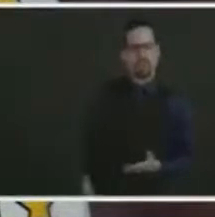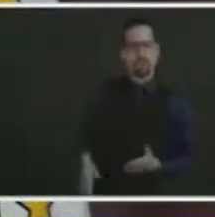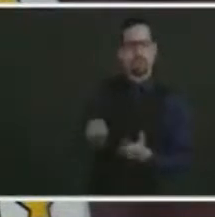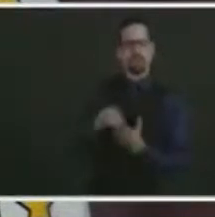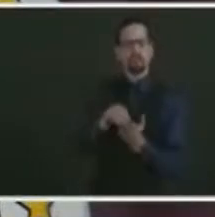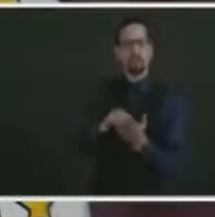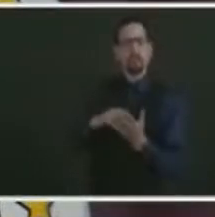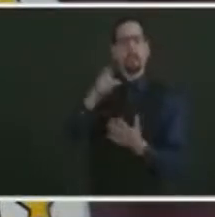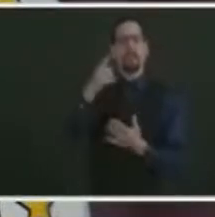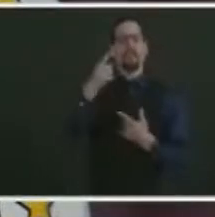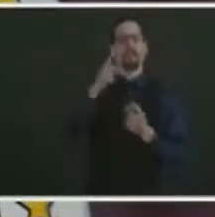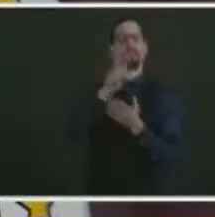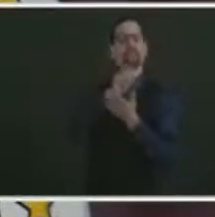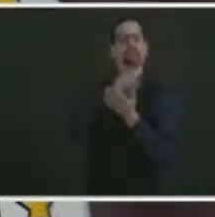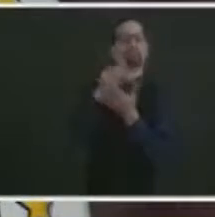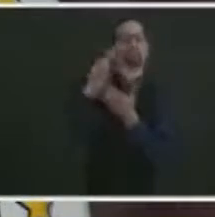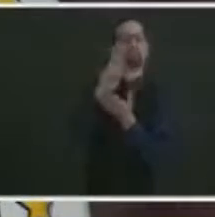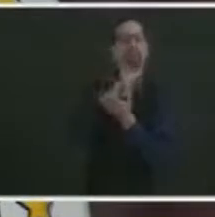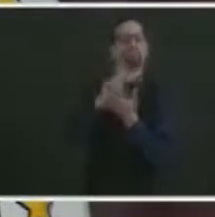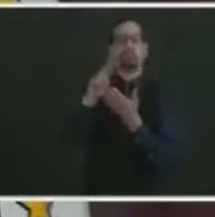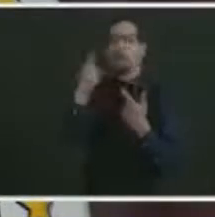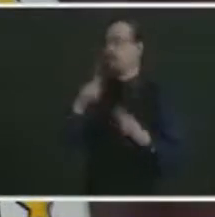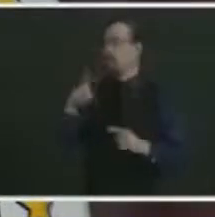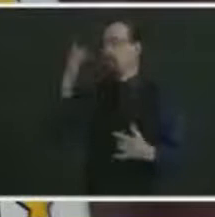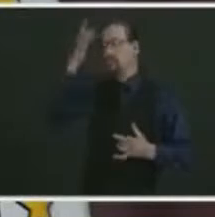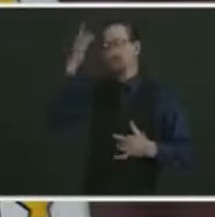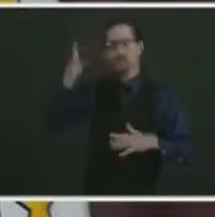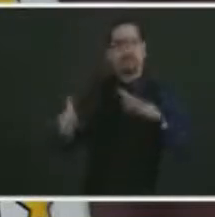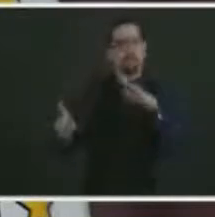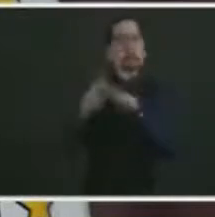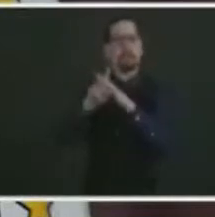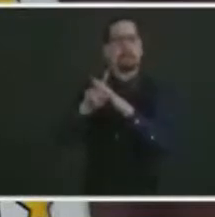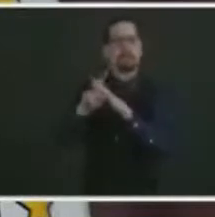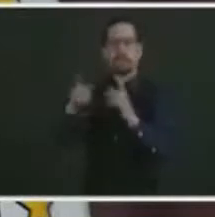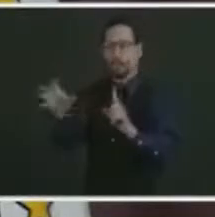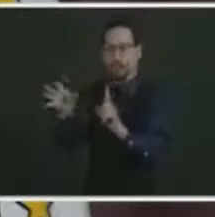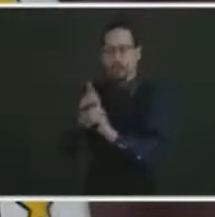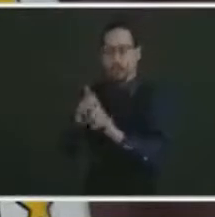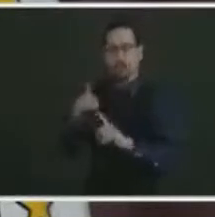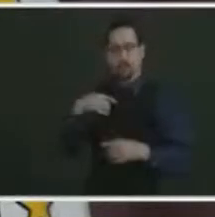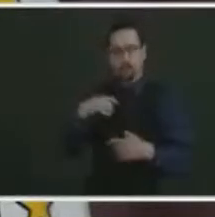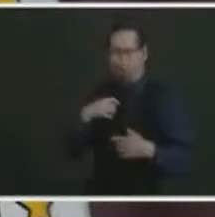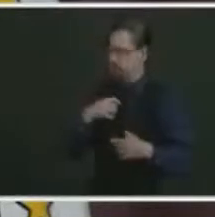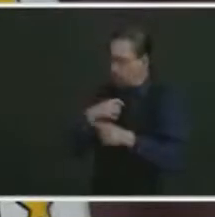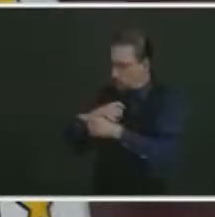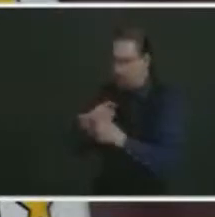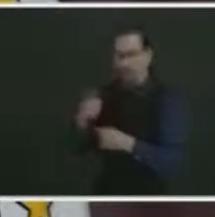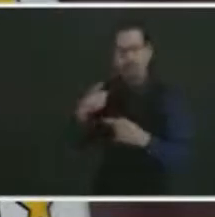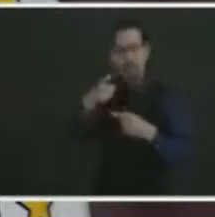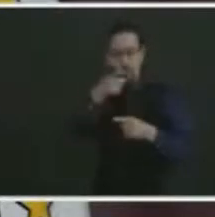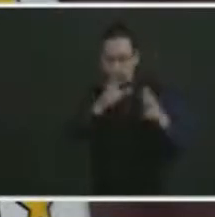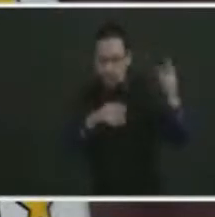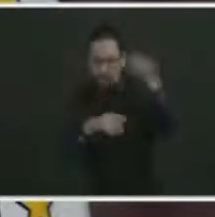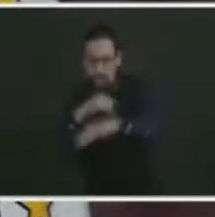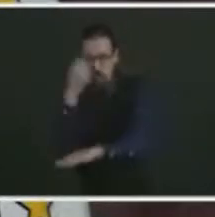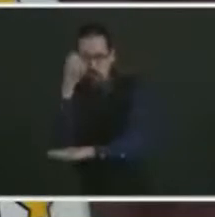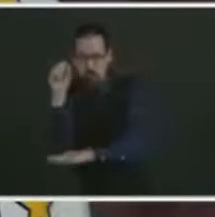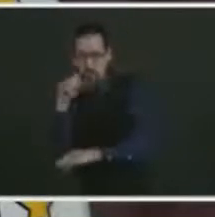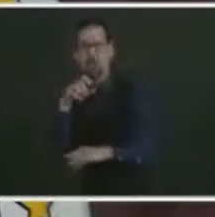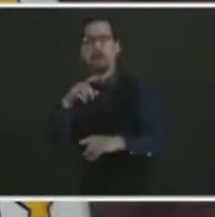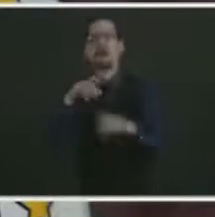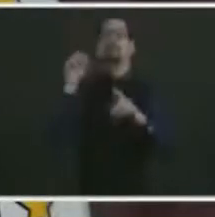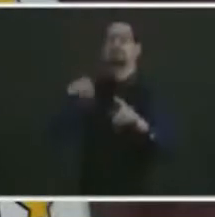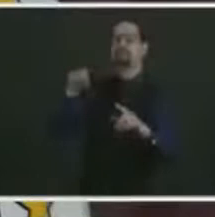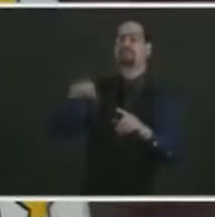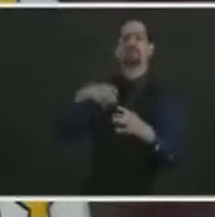to call you, we're going to ask you where you were and who was in your circle. We're also going to be they will be providing critical information